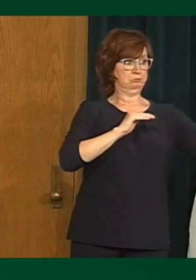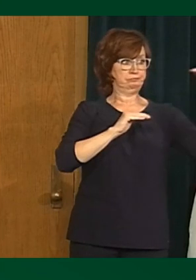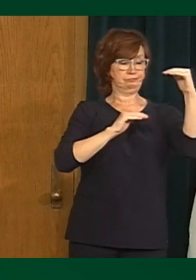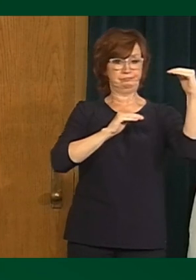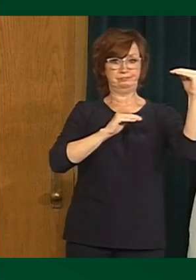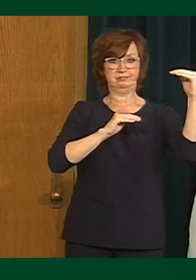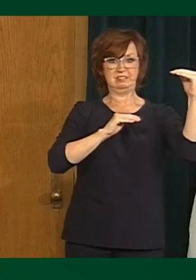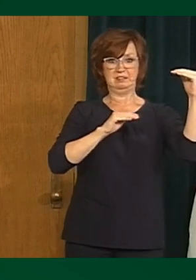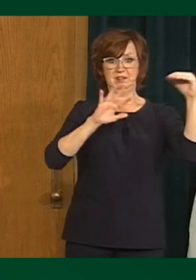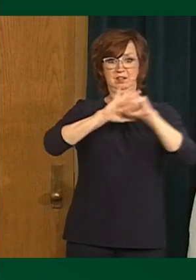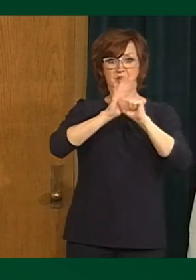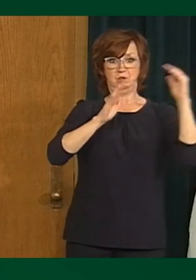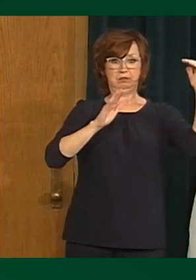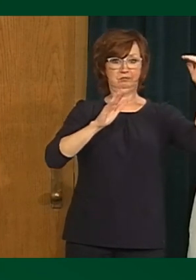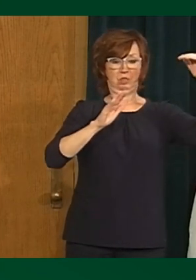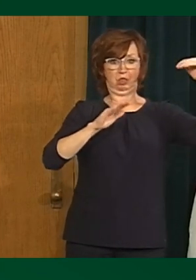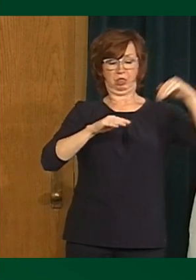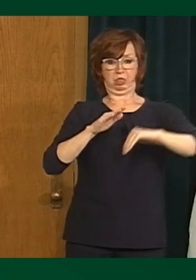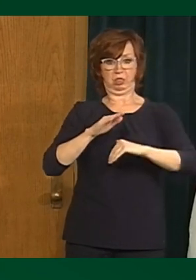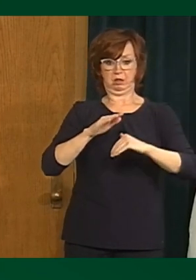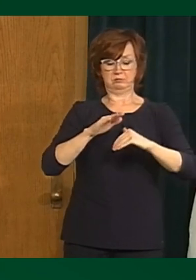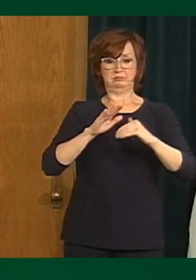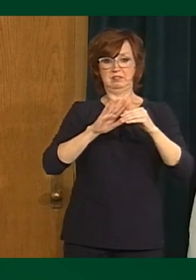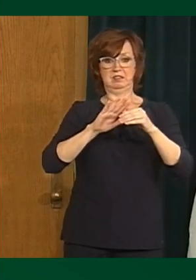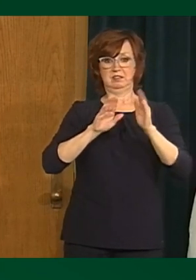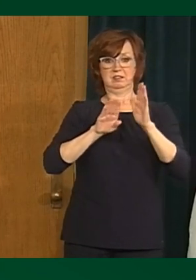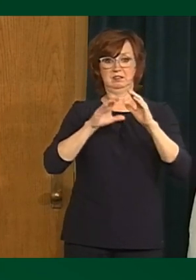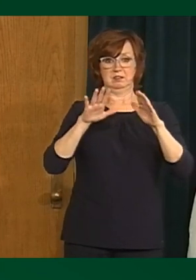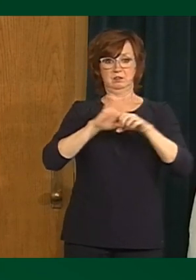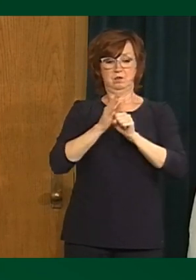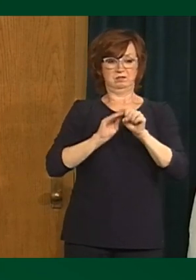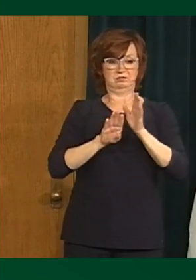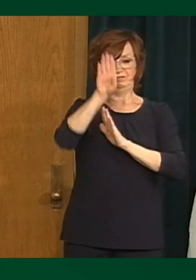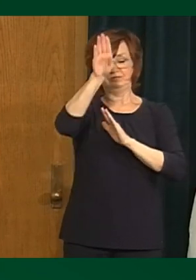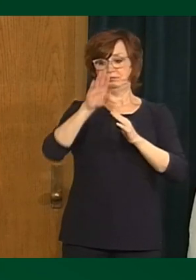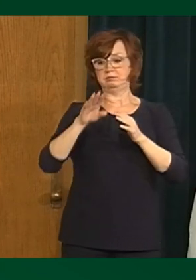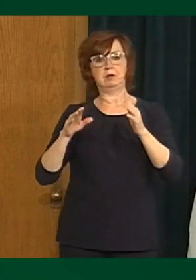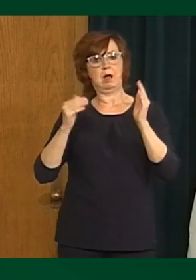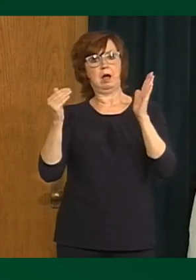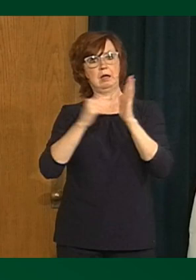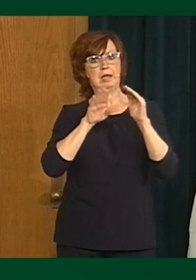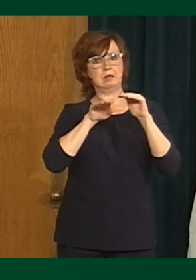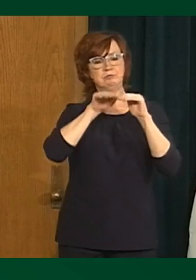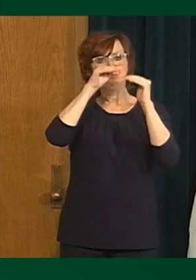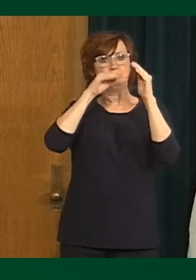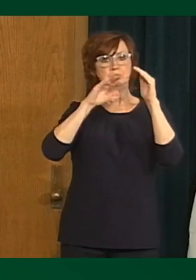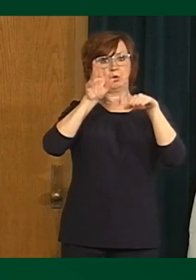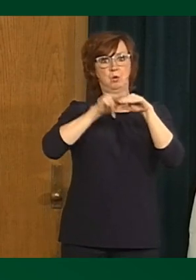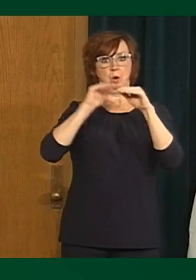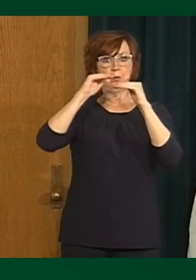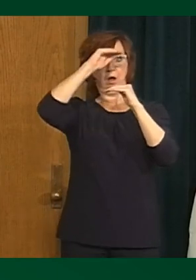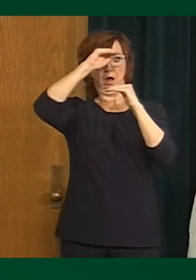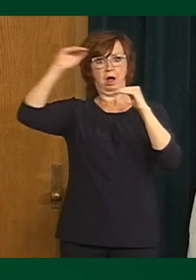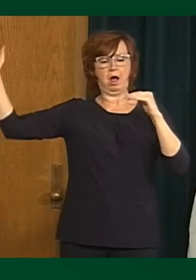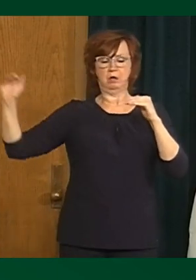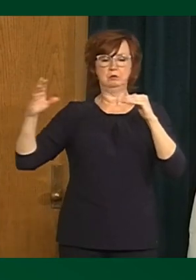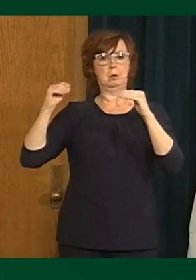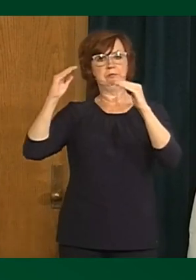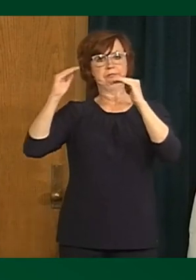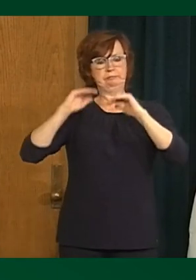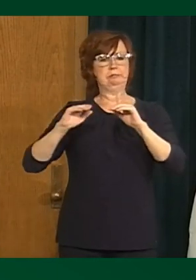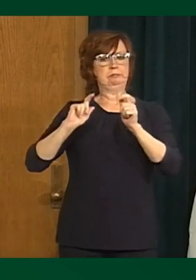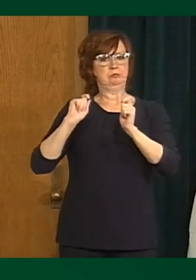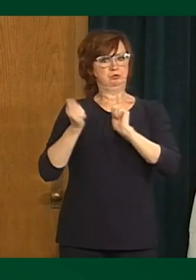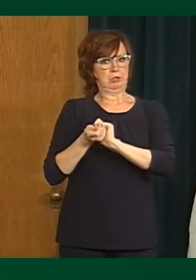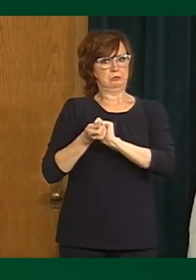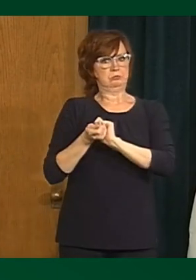expand as we can do that safely over the upcoming weeks. The public can expect that their healthcare experience is going to look different than it